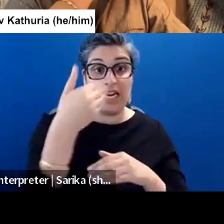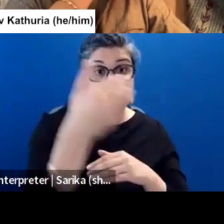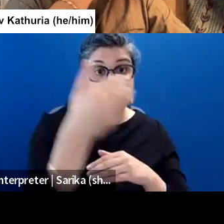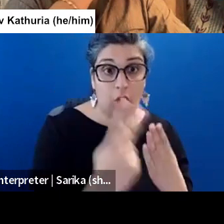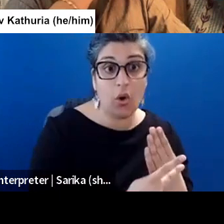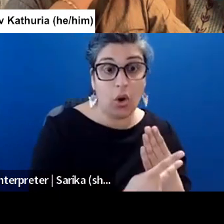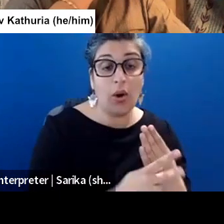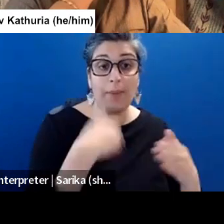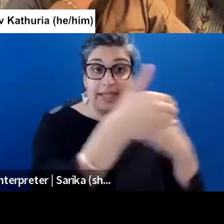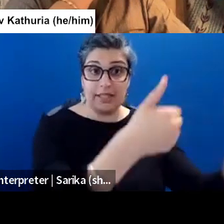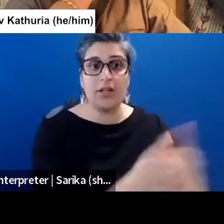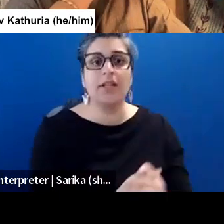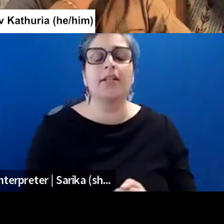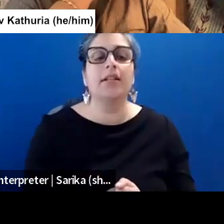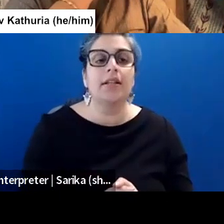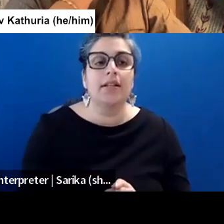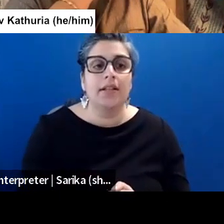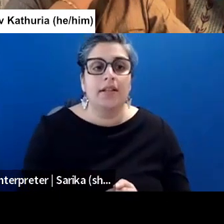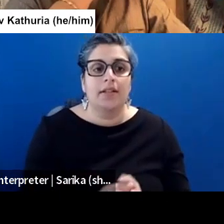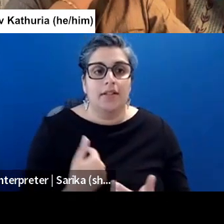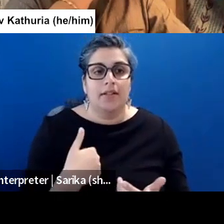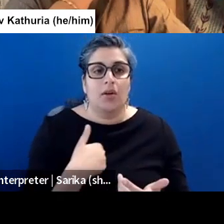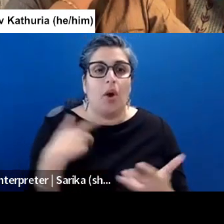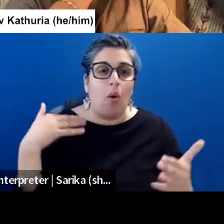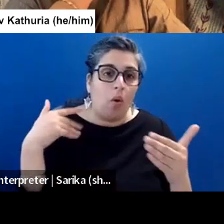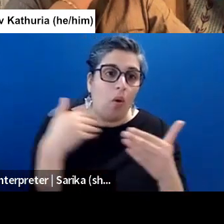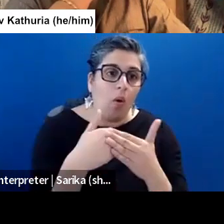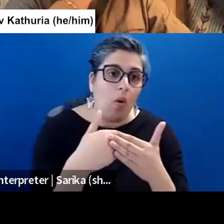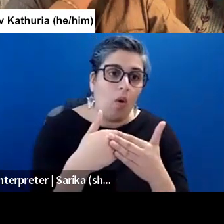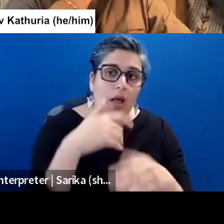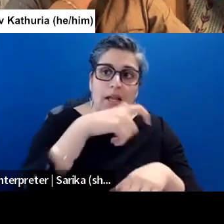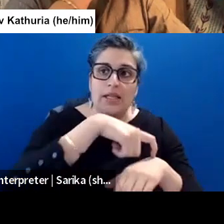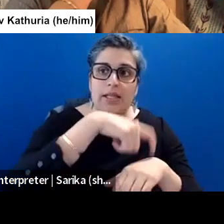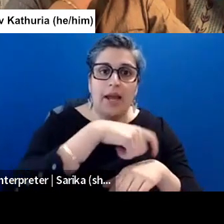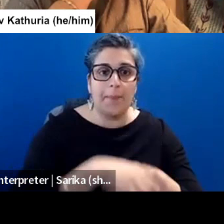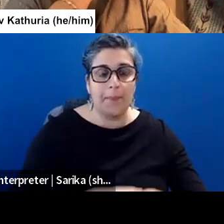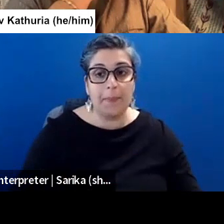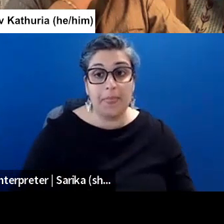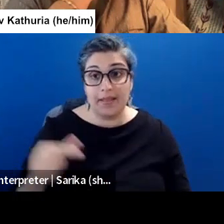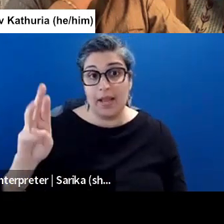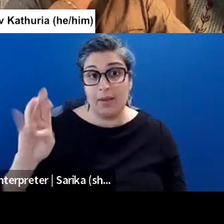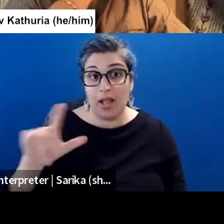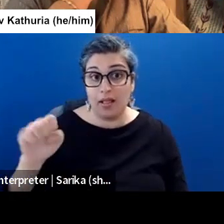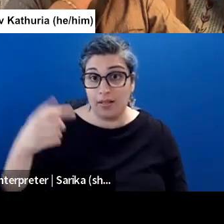in the series, as we are very close to being at our time. Gabriel.